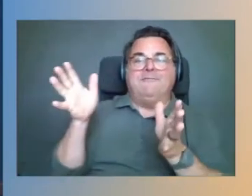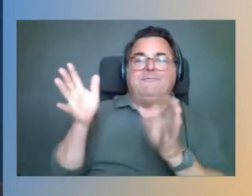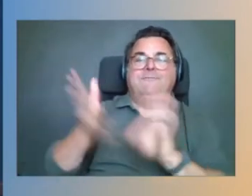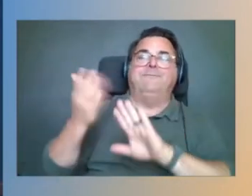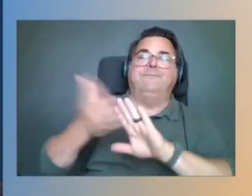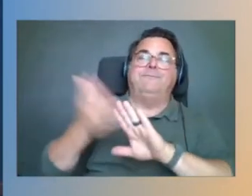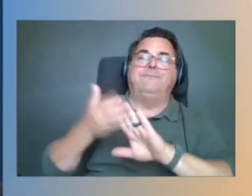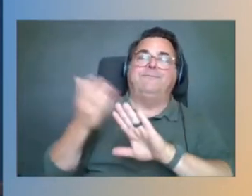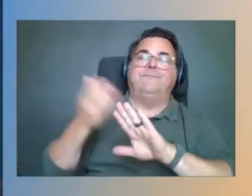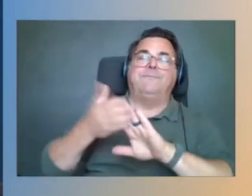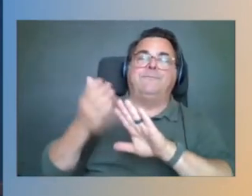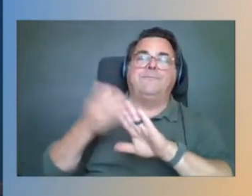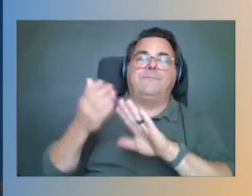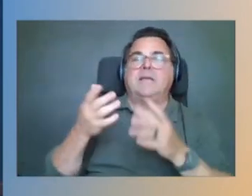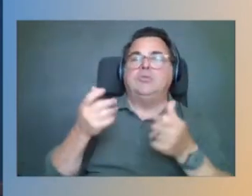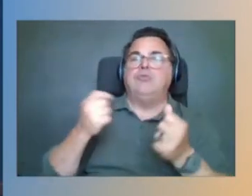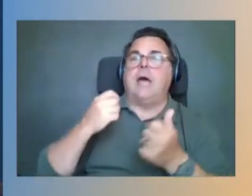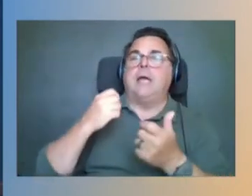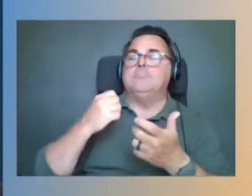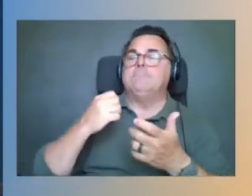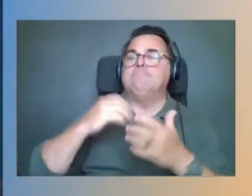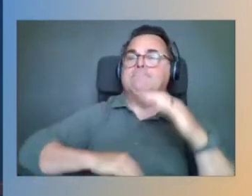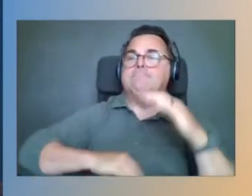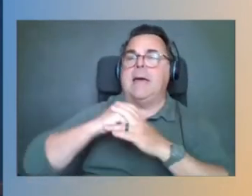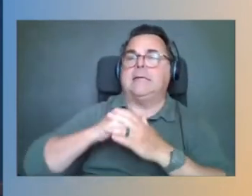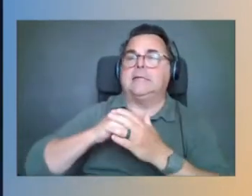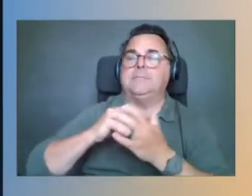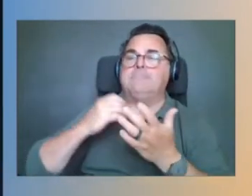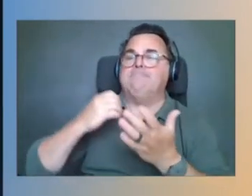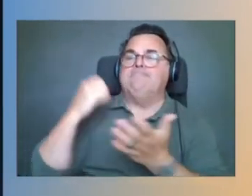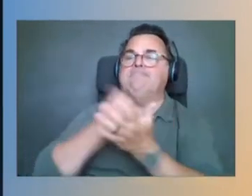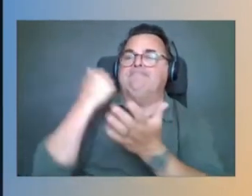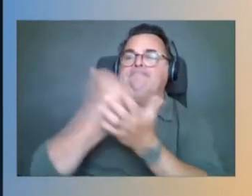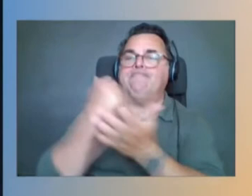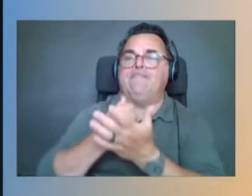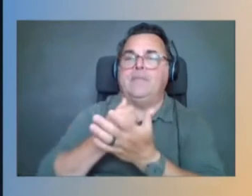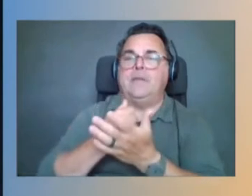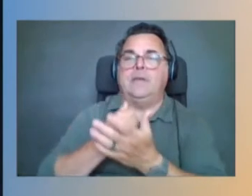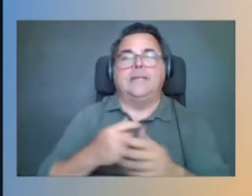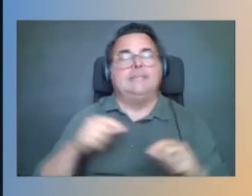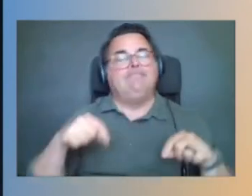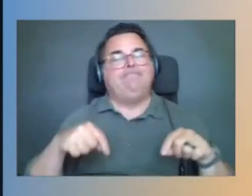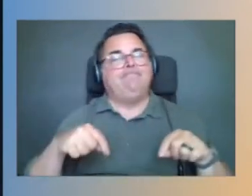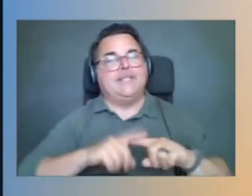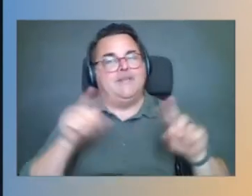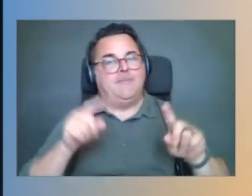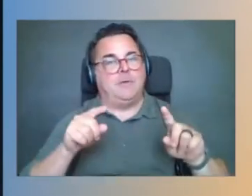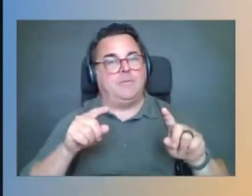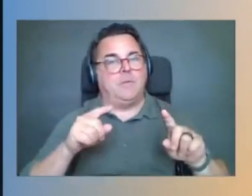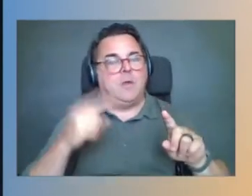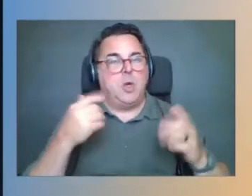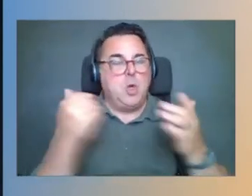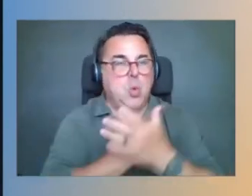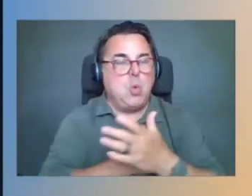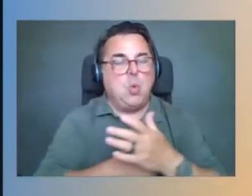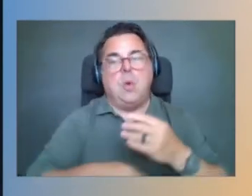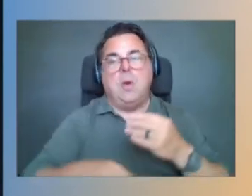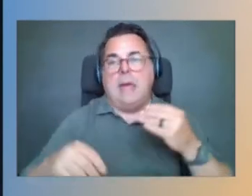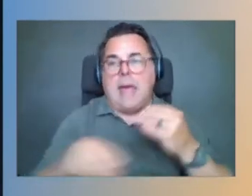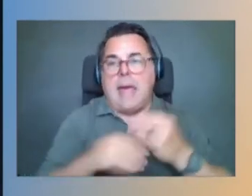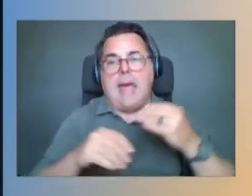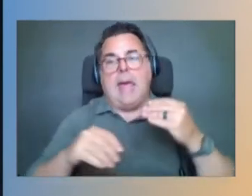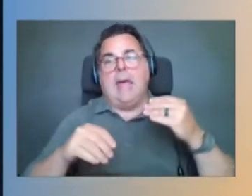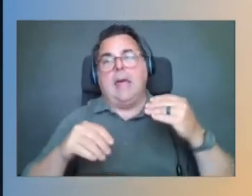just eke out as much of a return from what we have. Yeah. But here we're always expanding, and we're always adding